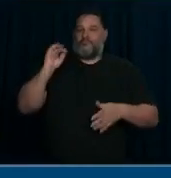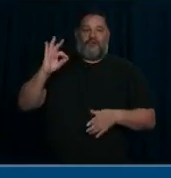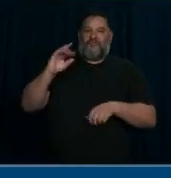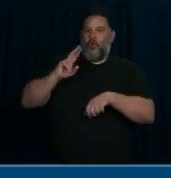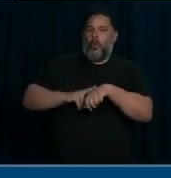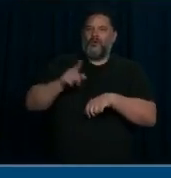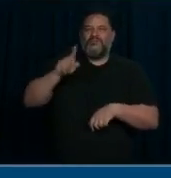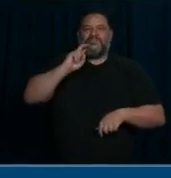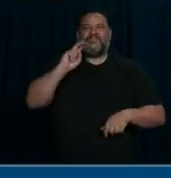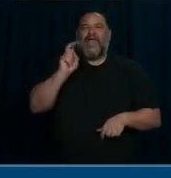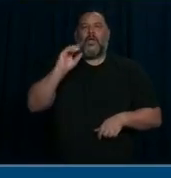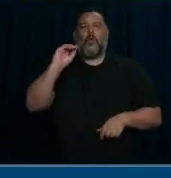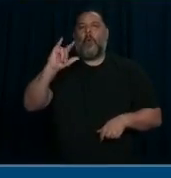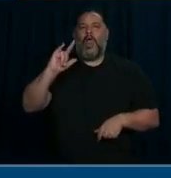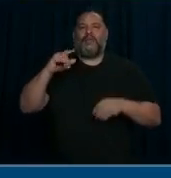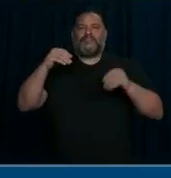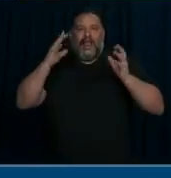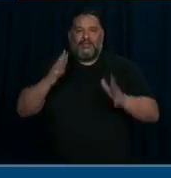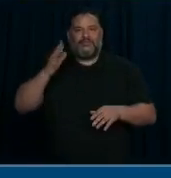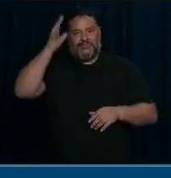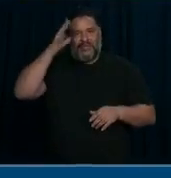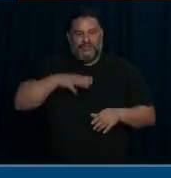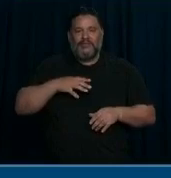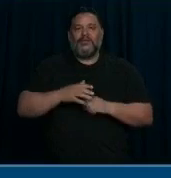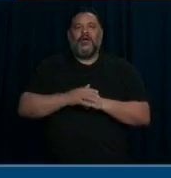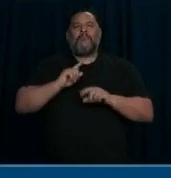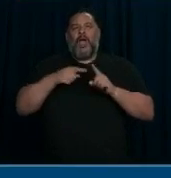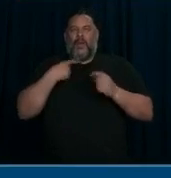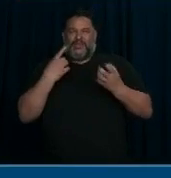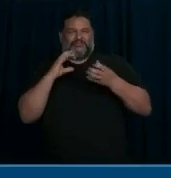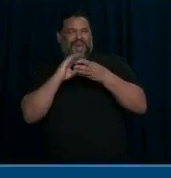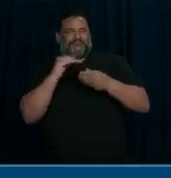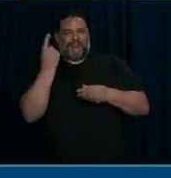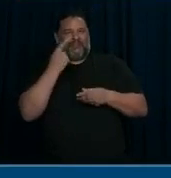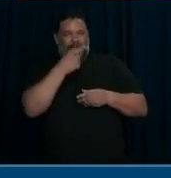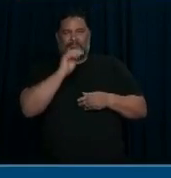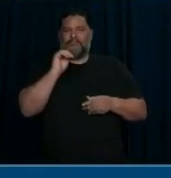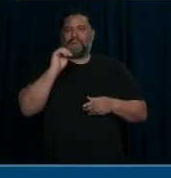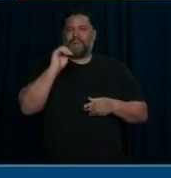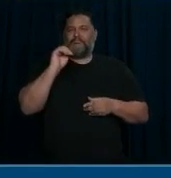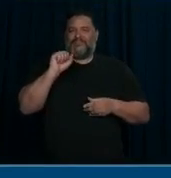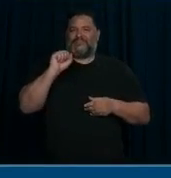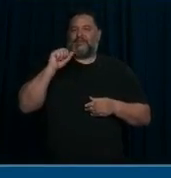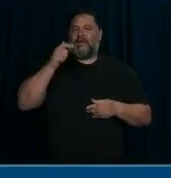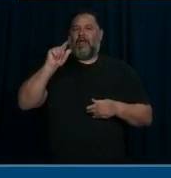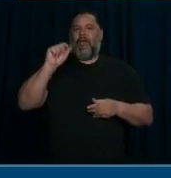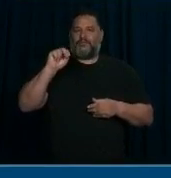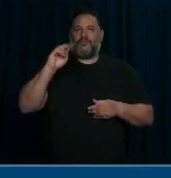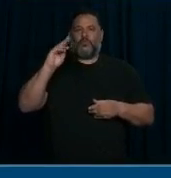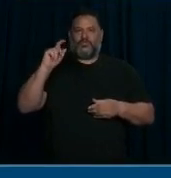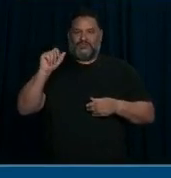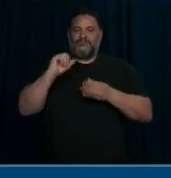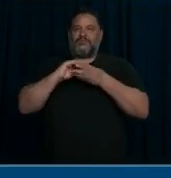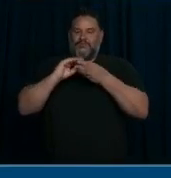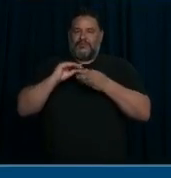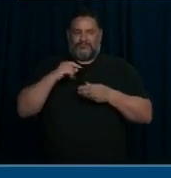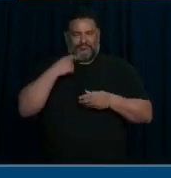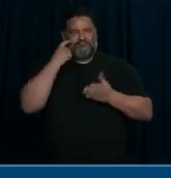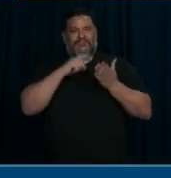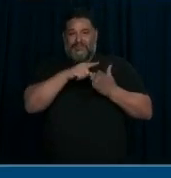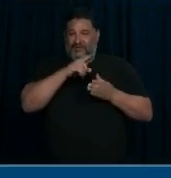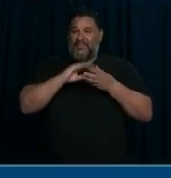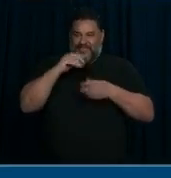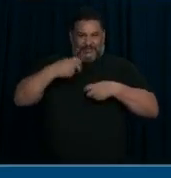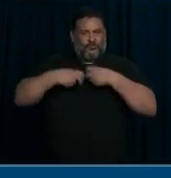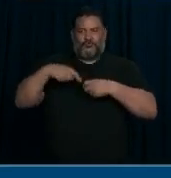oil salesman, but I wanted to just chime in on something that Ms. Galán-Woods said that I thought was pretty striking. She said that this has been an issue for 4 decades and that there's blame